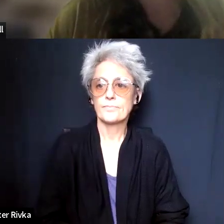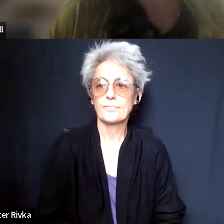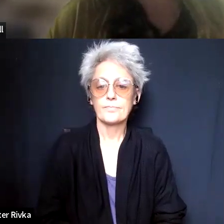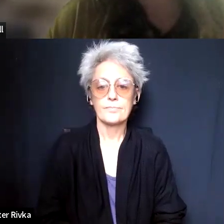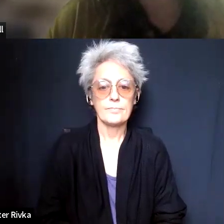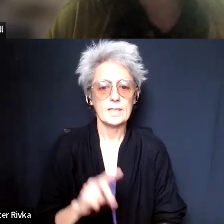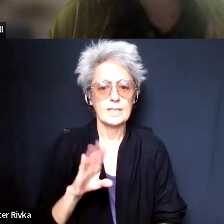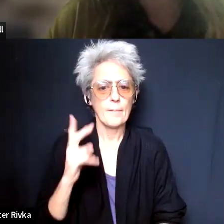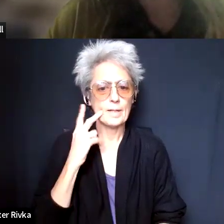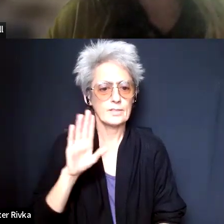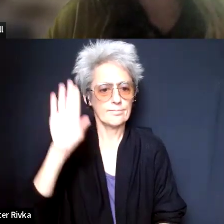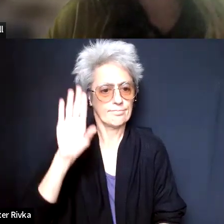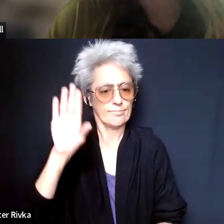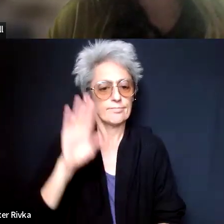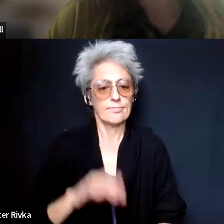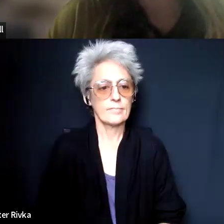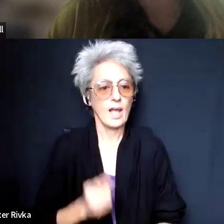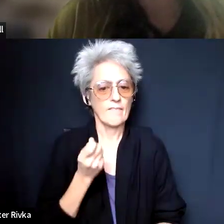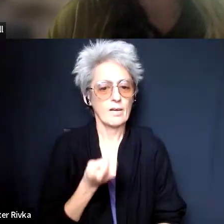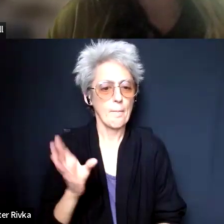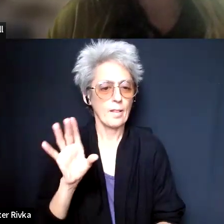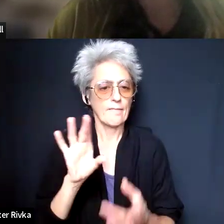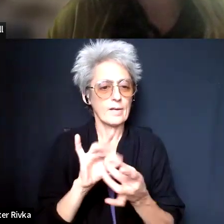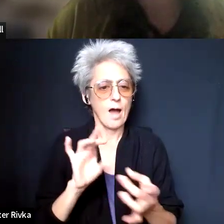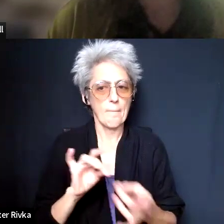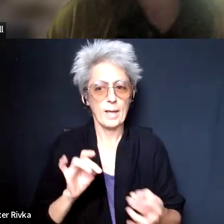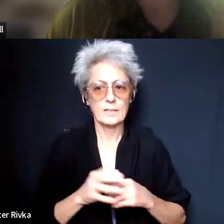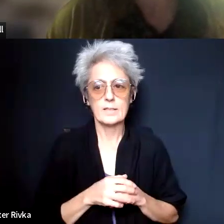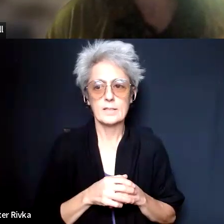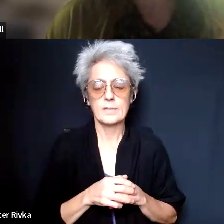I just have a couple of comments that